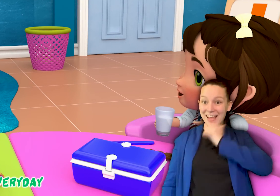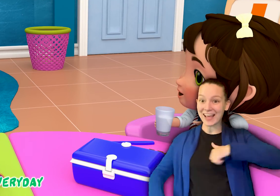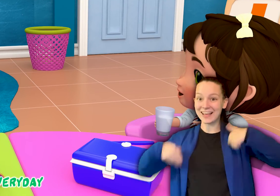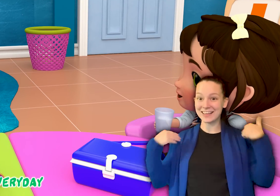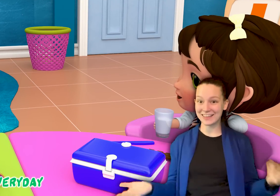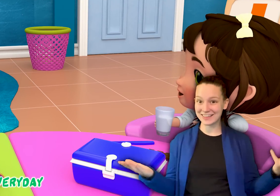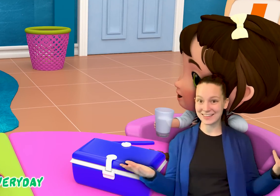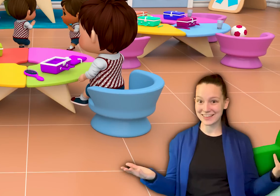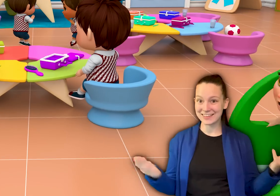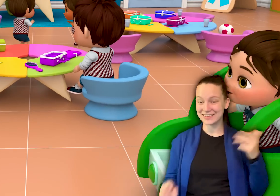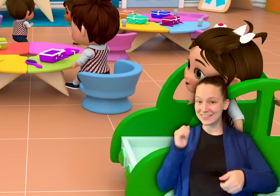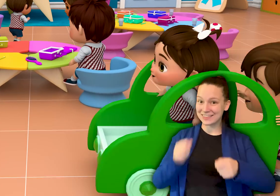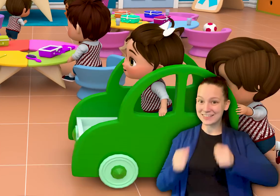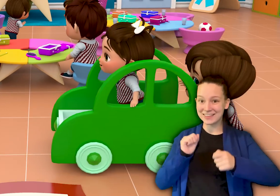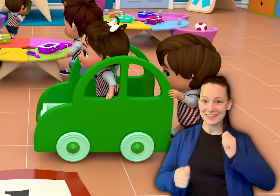every